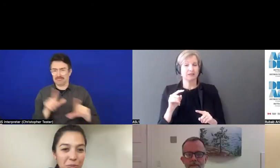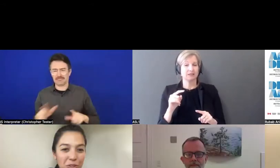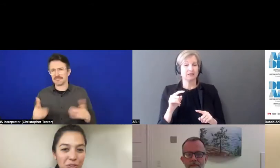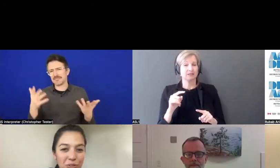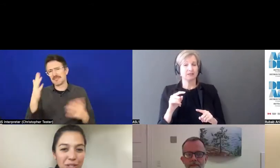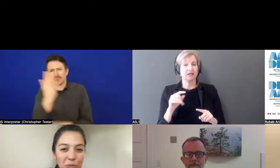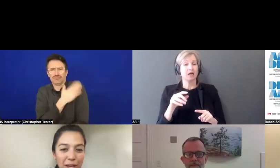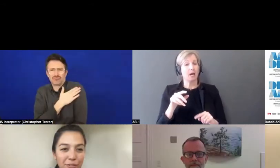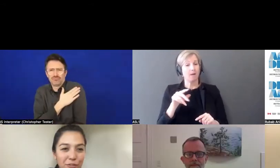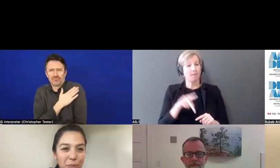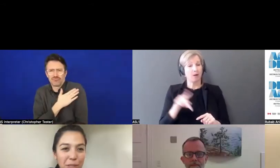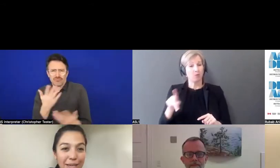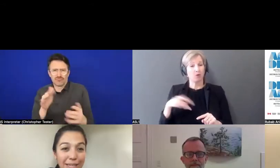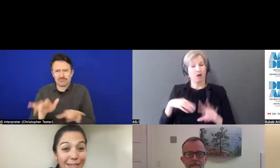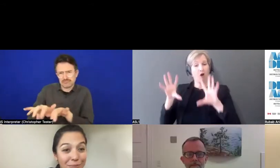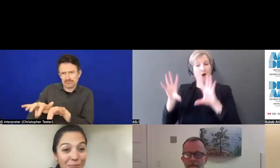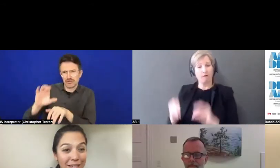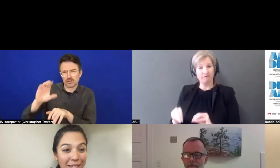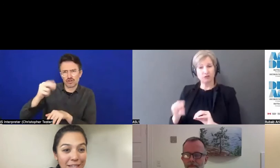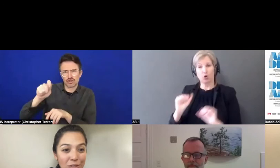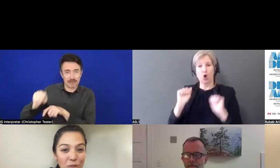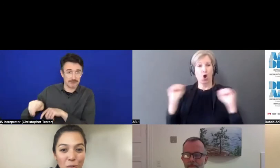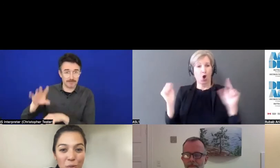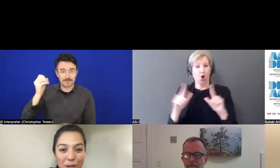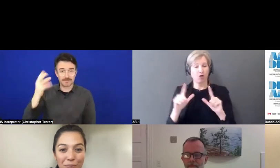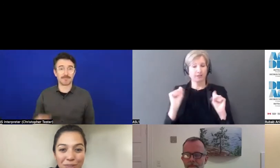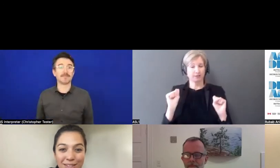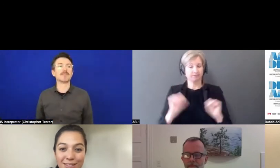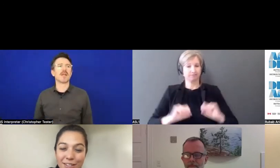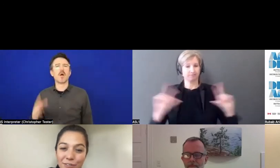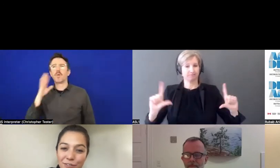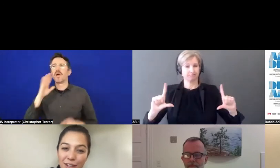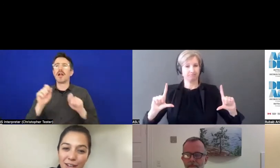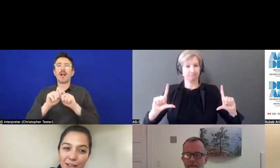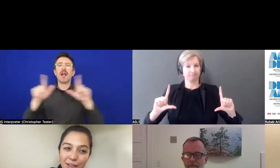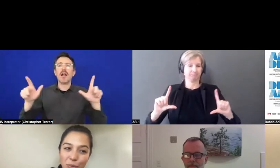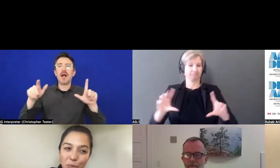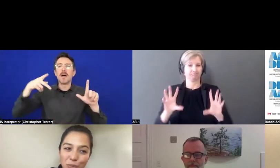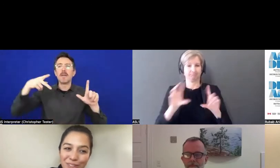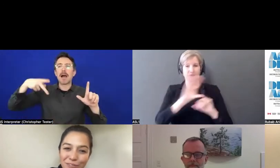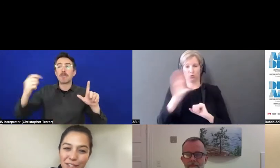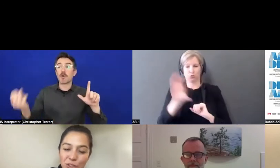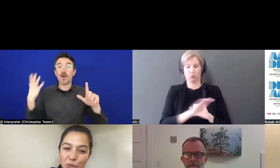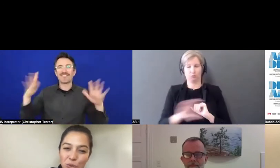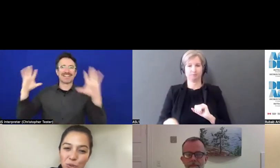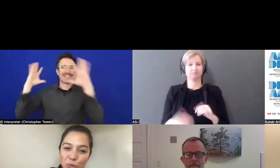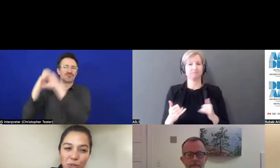PowerPoint anymore so that we have everybody back in. So Steve,